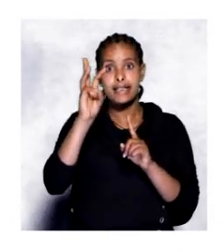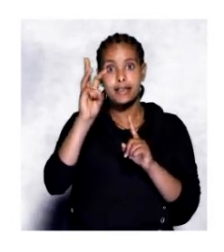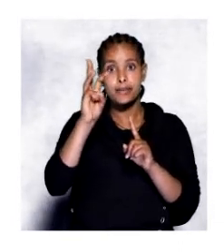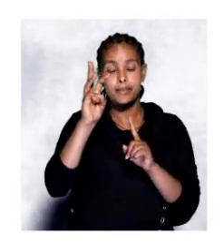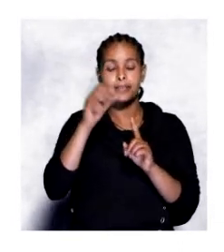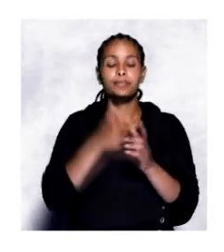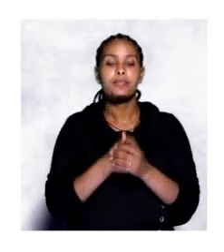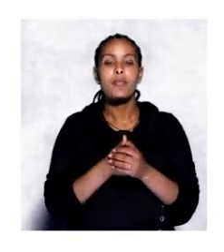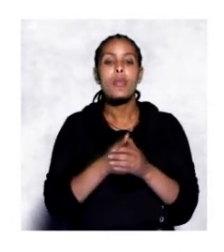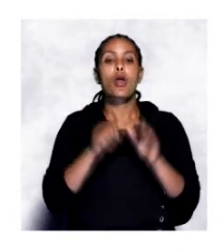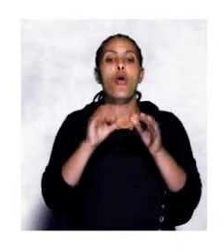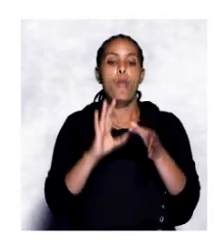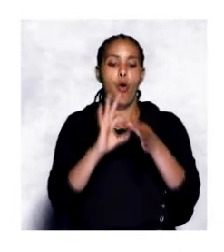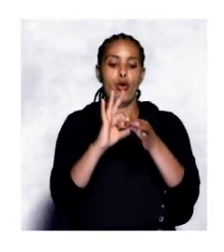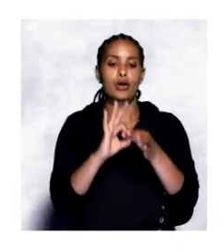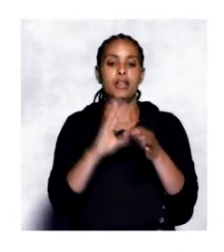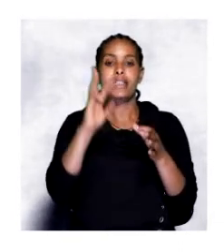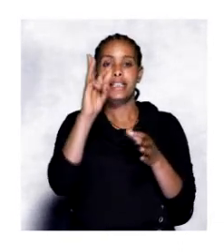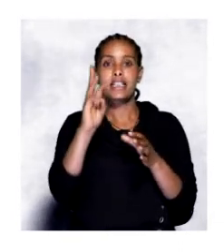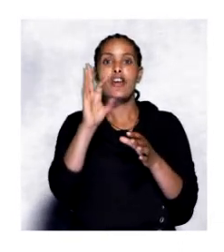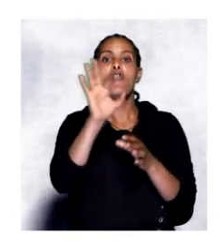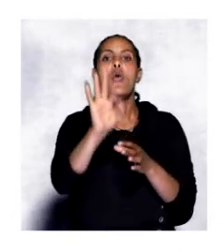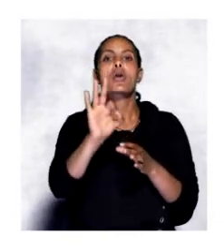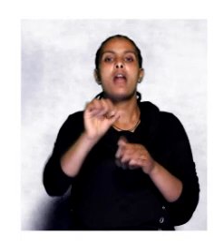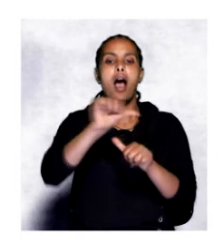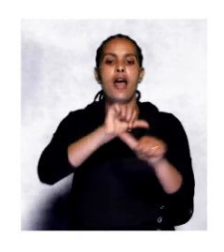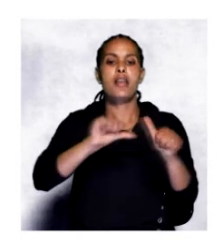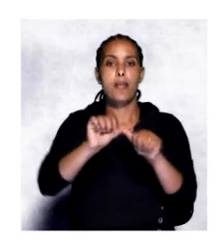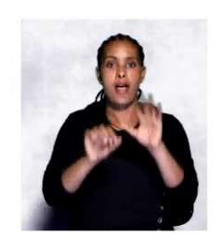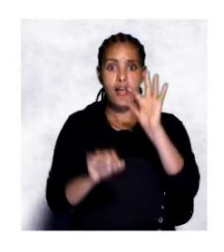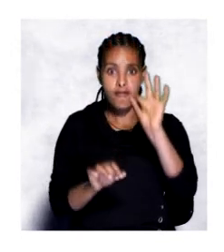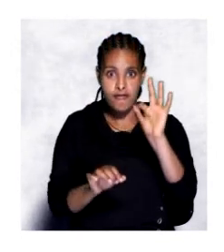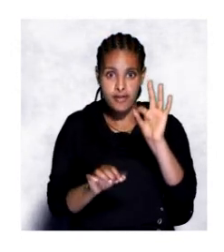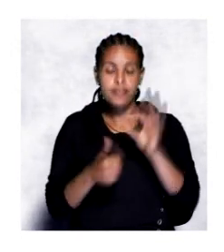You see, bonded is 6 fluorine atoms, F.